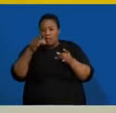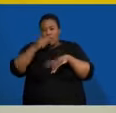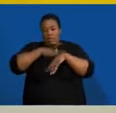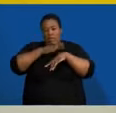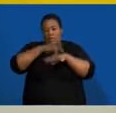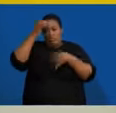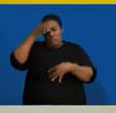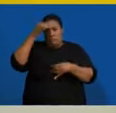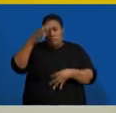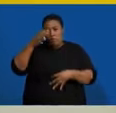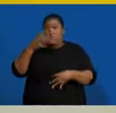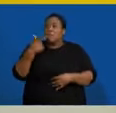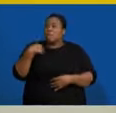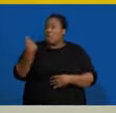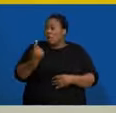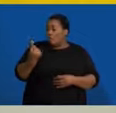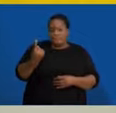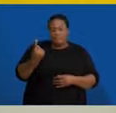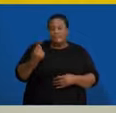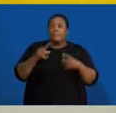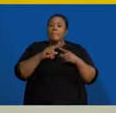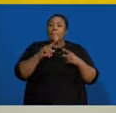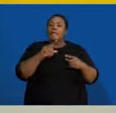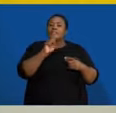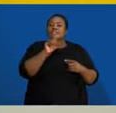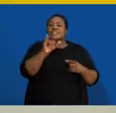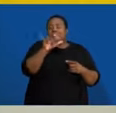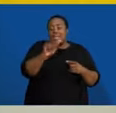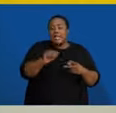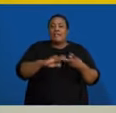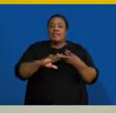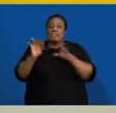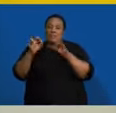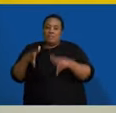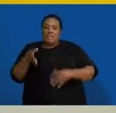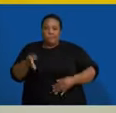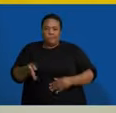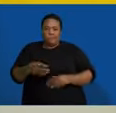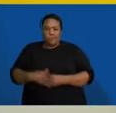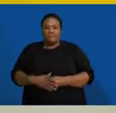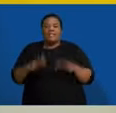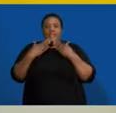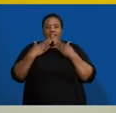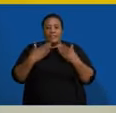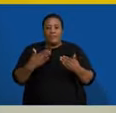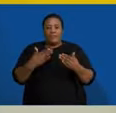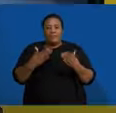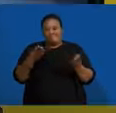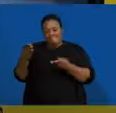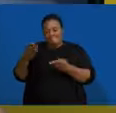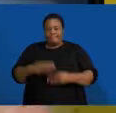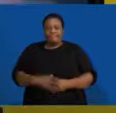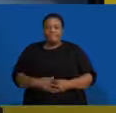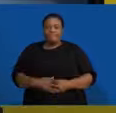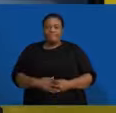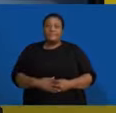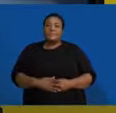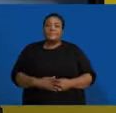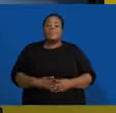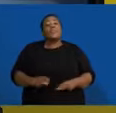am never alone. With me are Sia and our sign language interpreter, Keta. Thank you so much, guys. Over to you. All